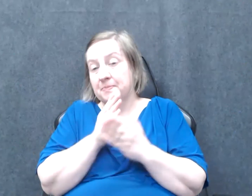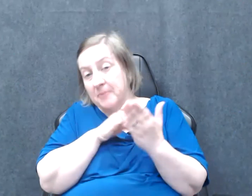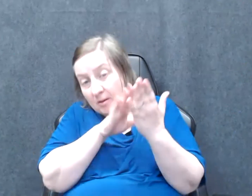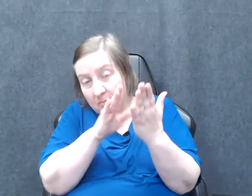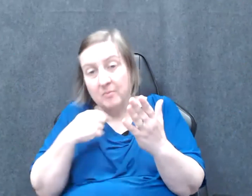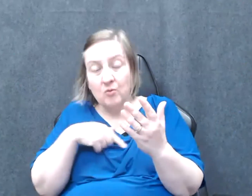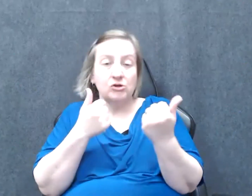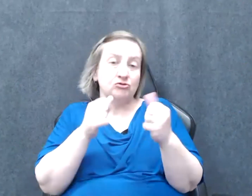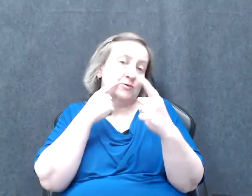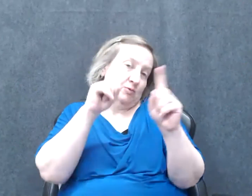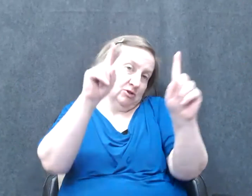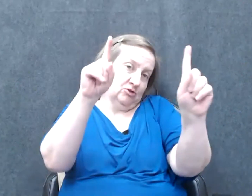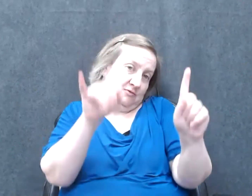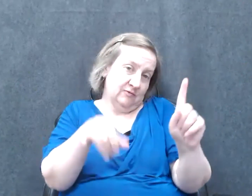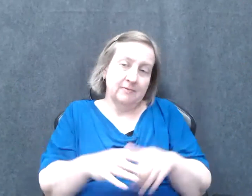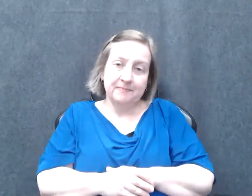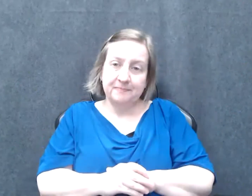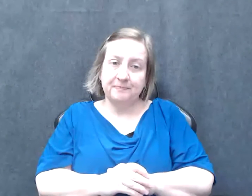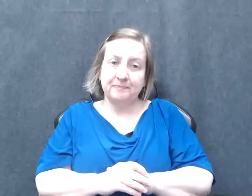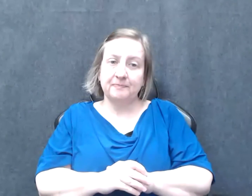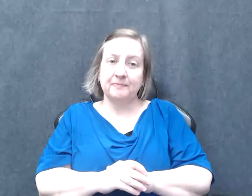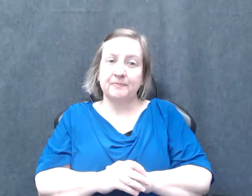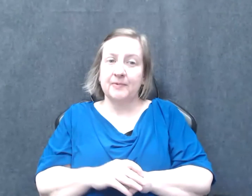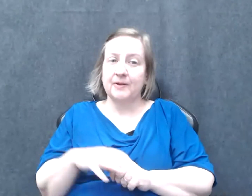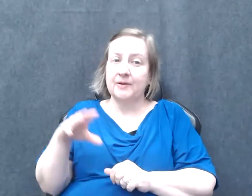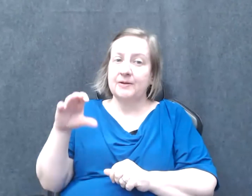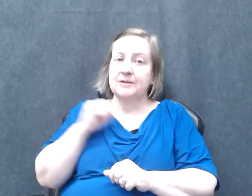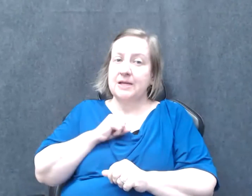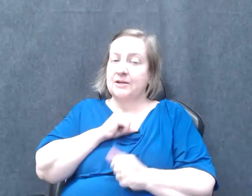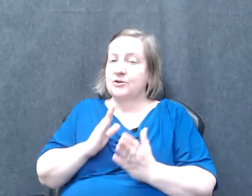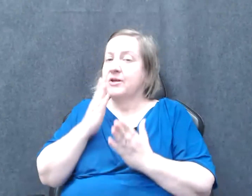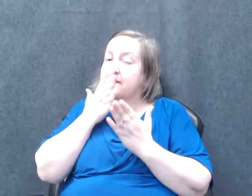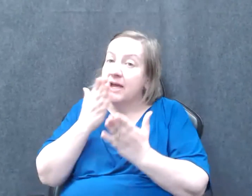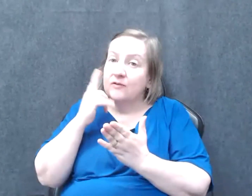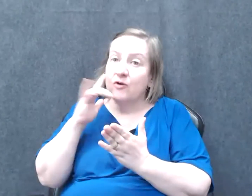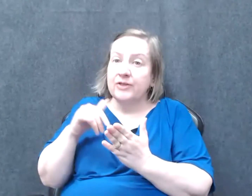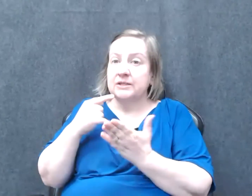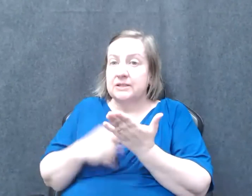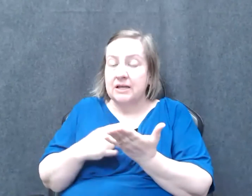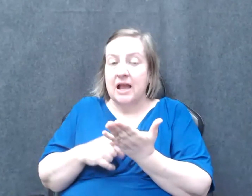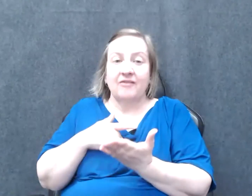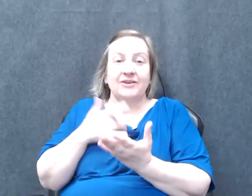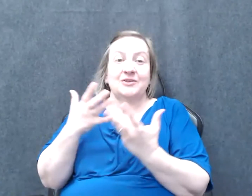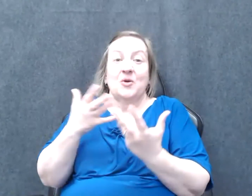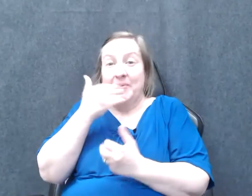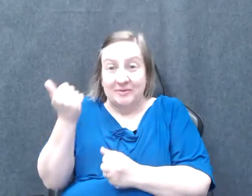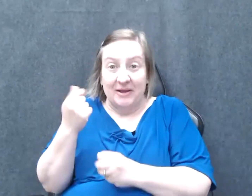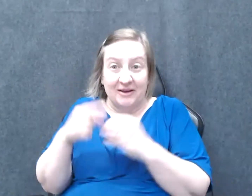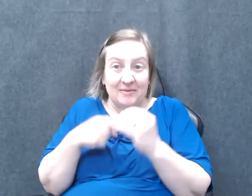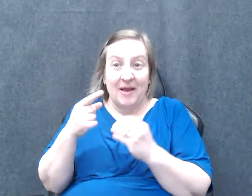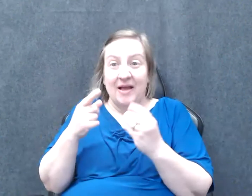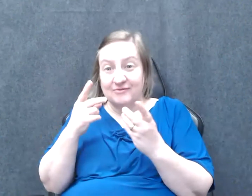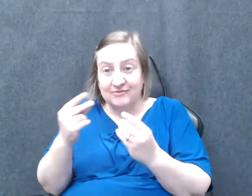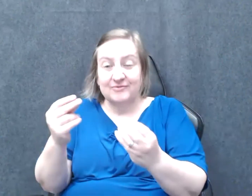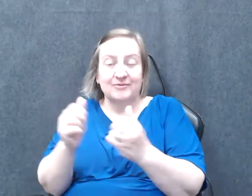to achieve that. I'll just say thank you for this discussion. I feel so much better about where we're going